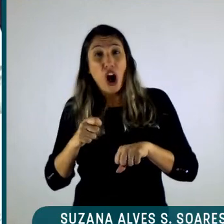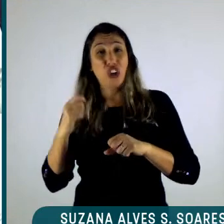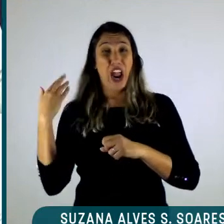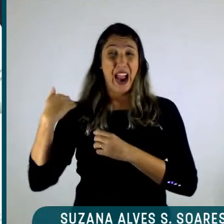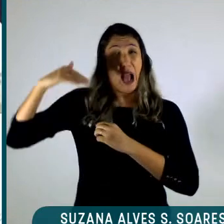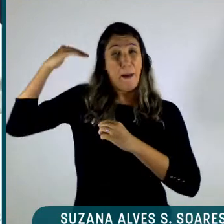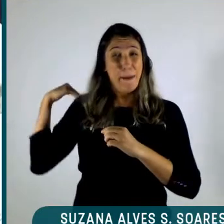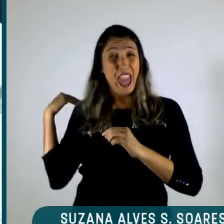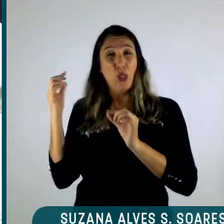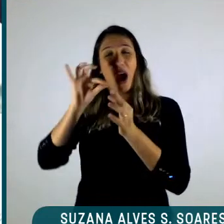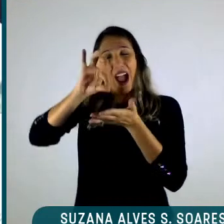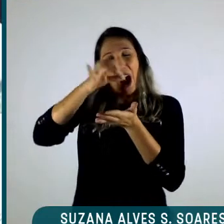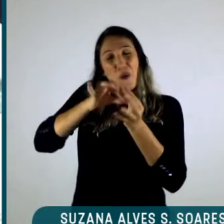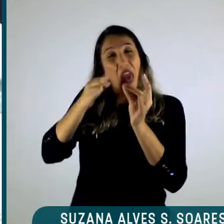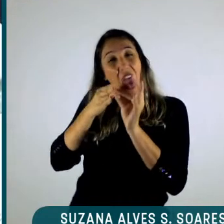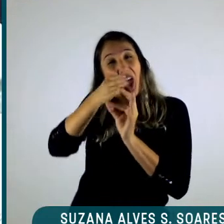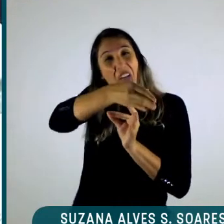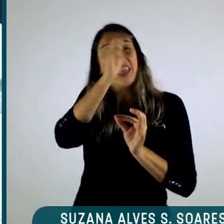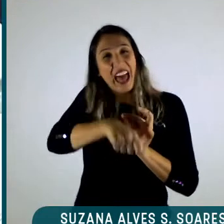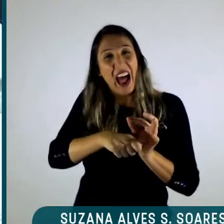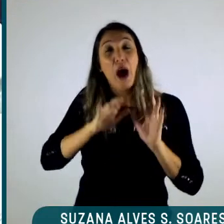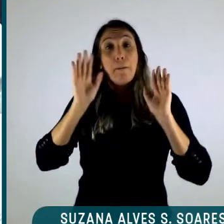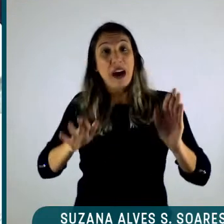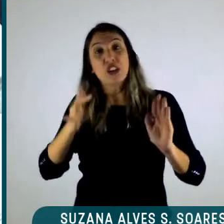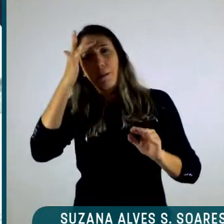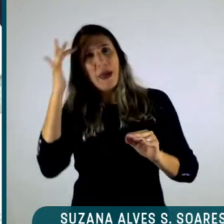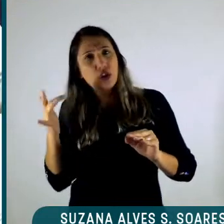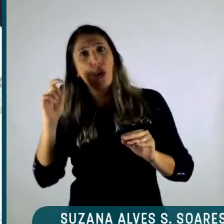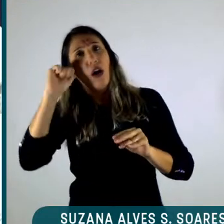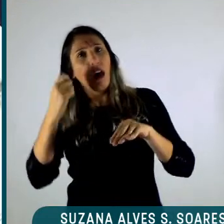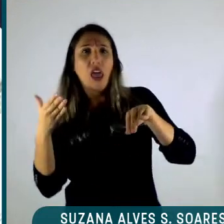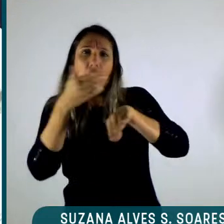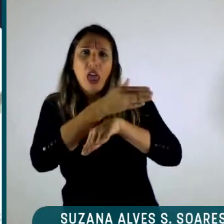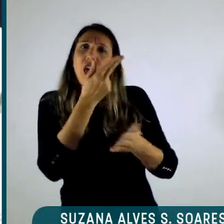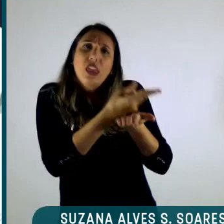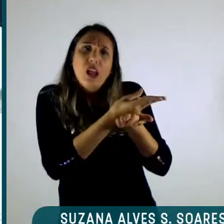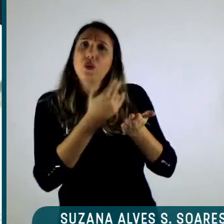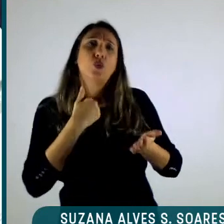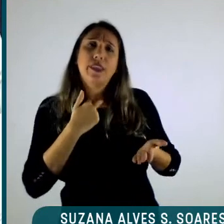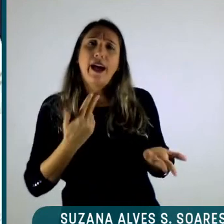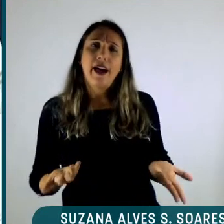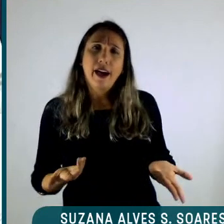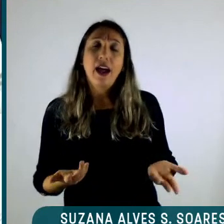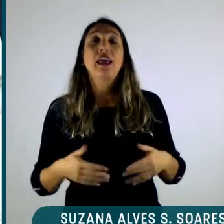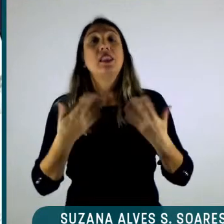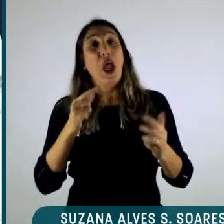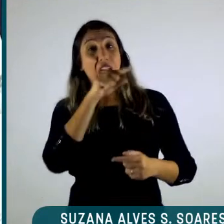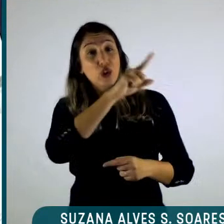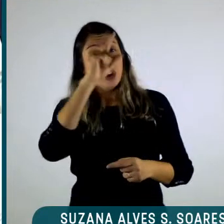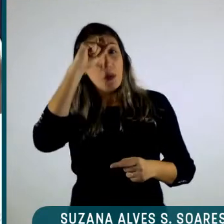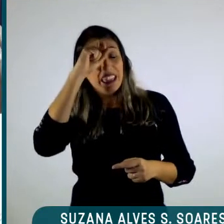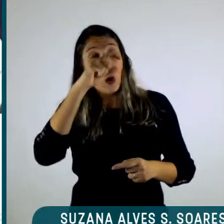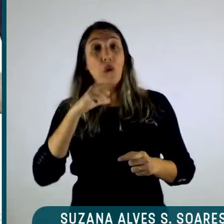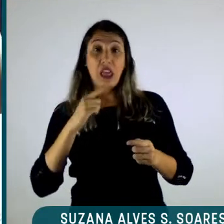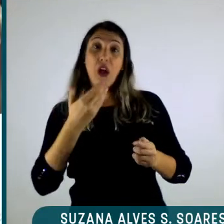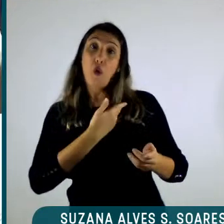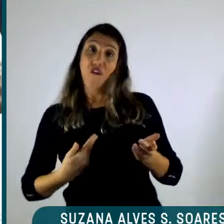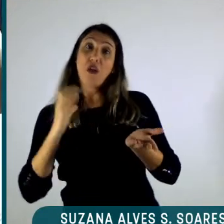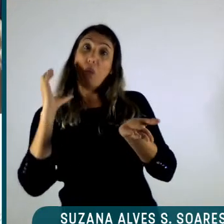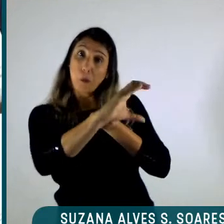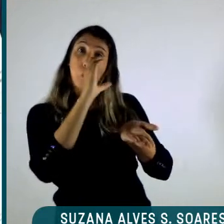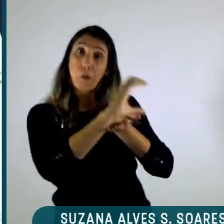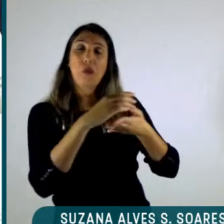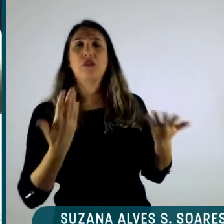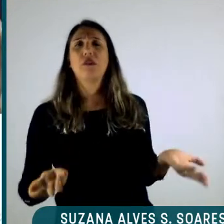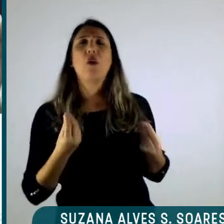people. It's easier for a camel to go through a needle than we to find black people hospitalized in those places. Nevertheless, those hospitals, they have